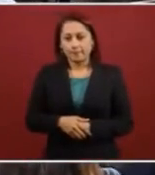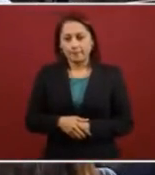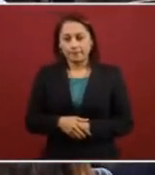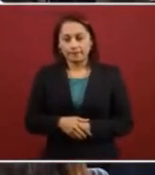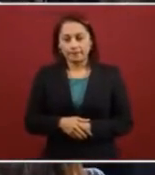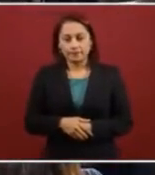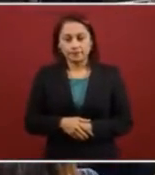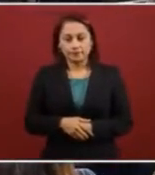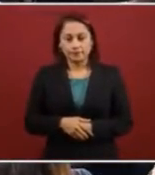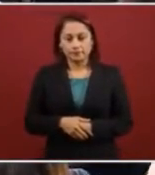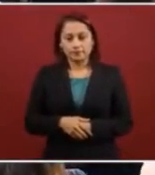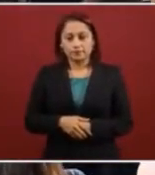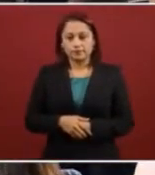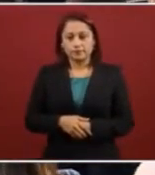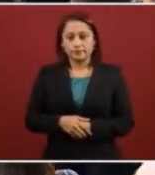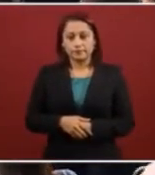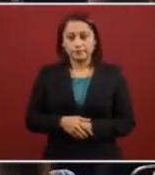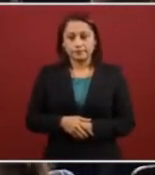no.